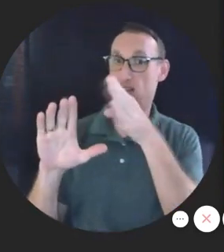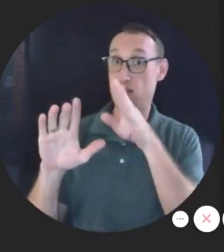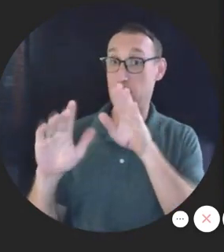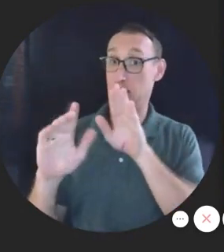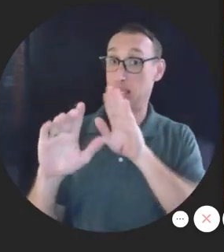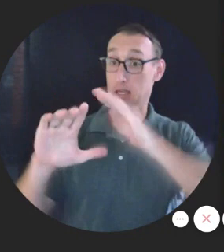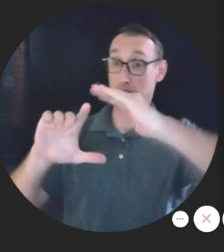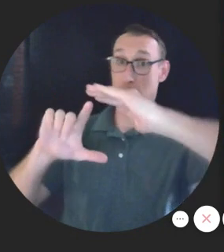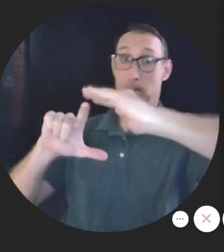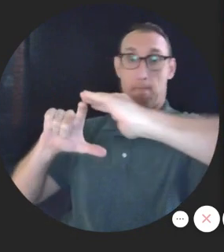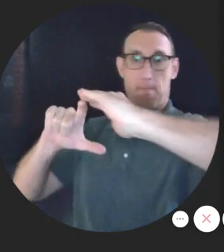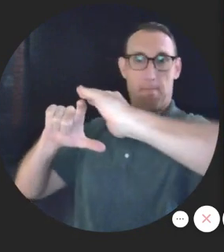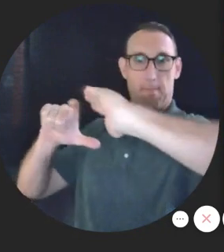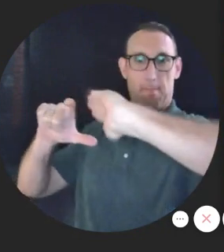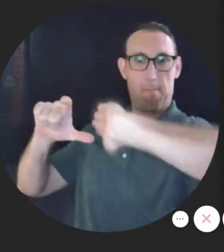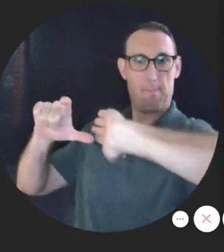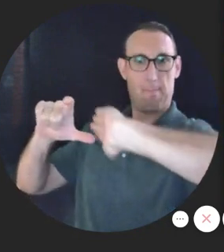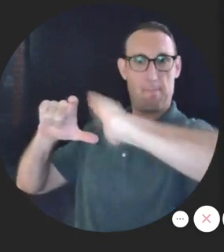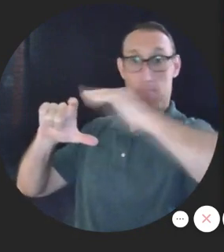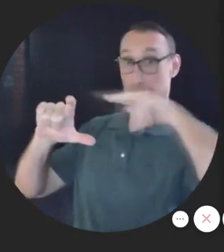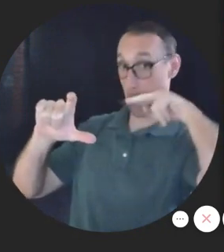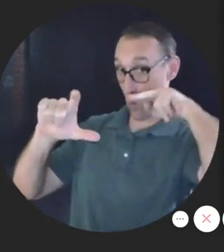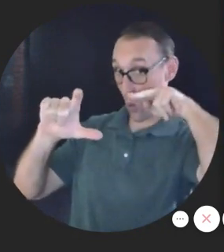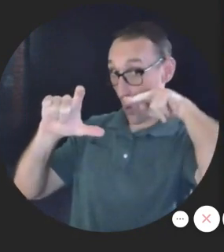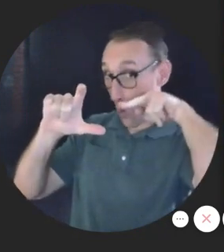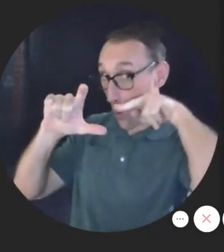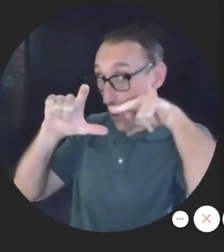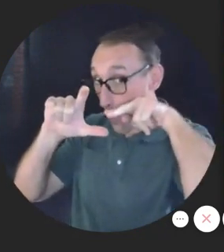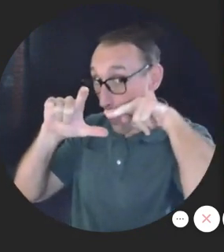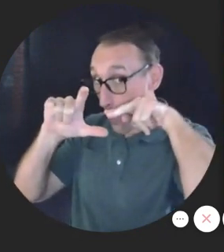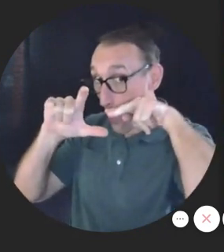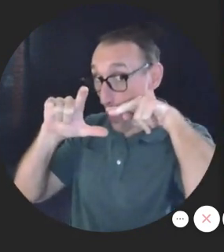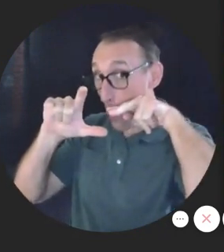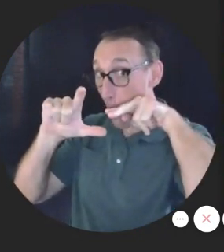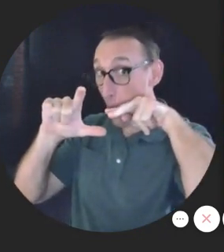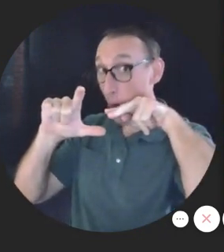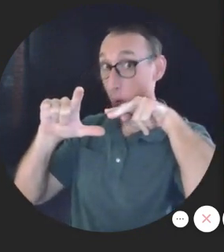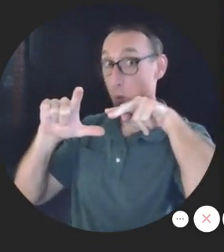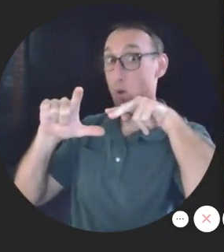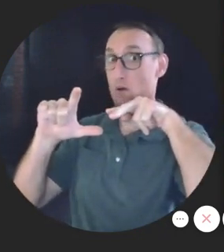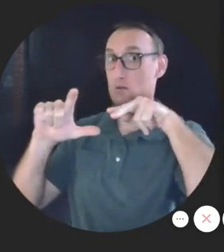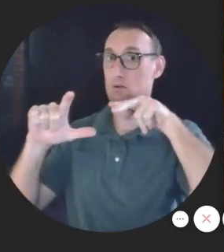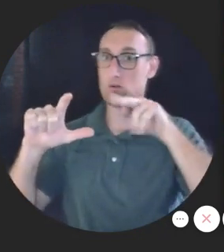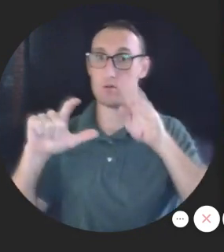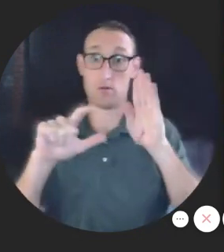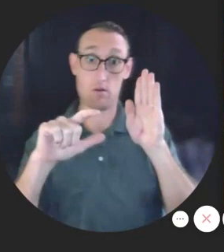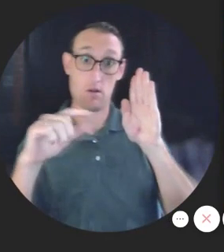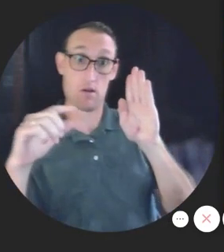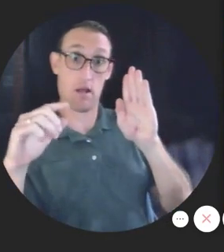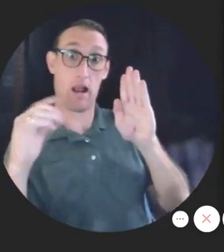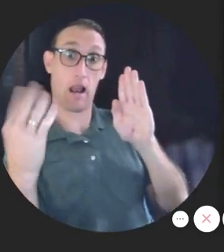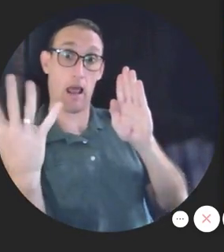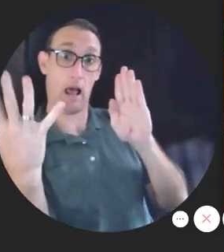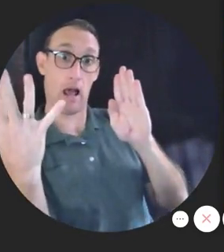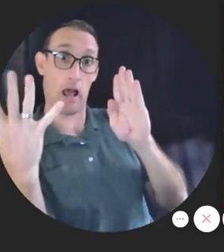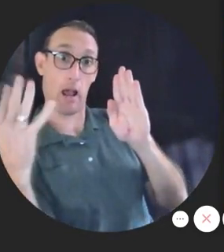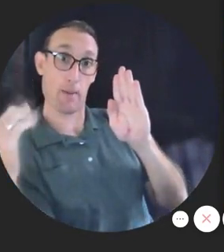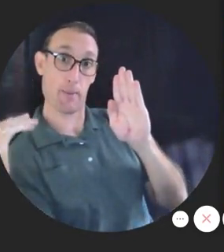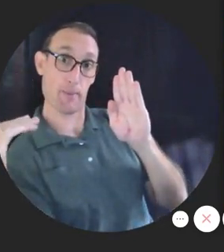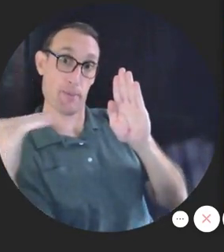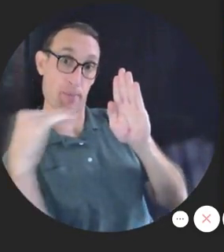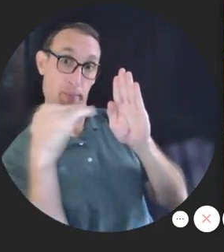the candle, it hits our lens, and then it bends down to a